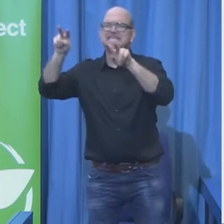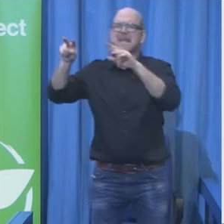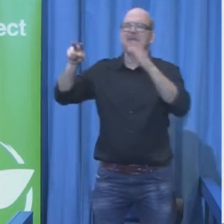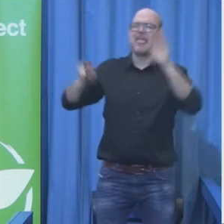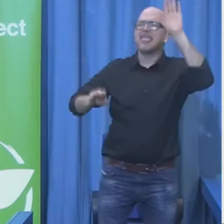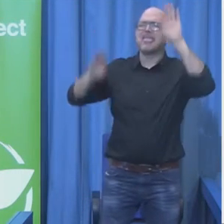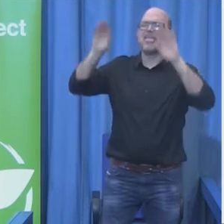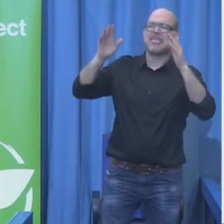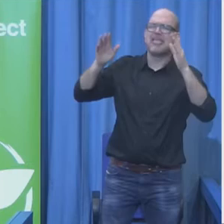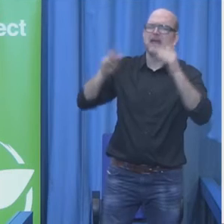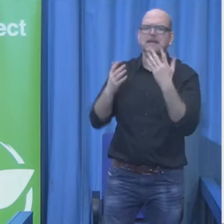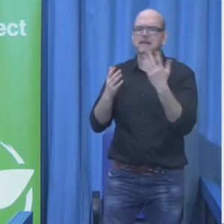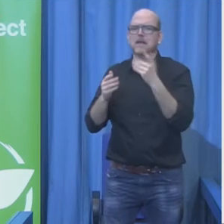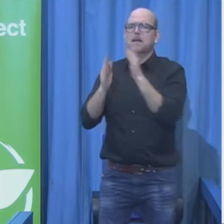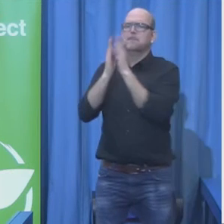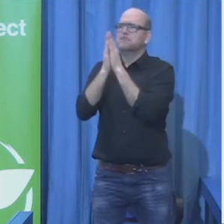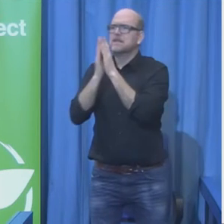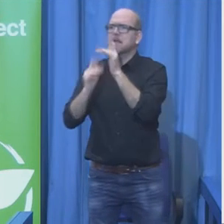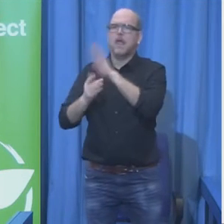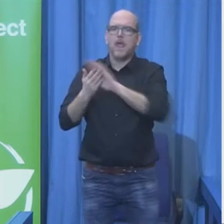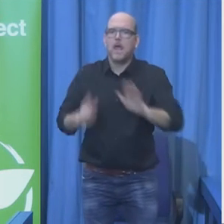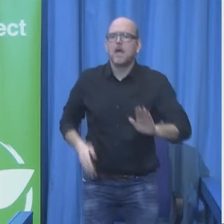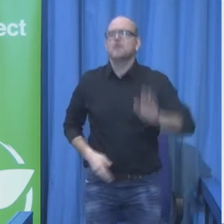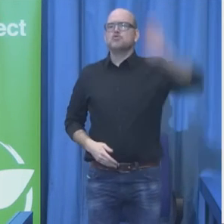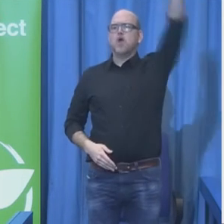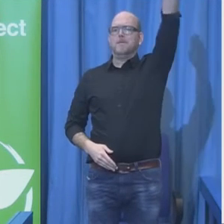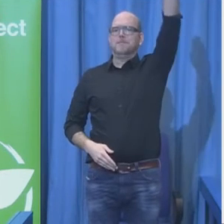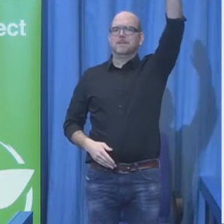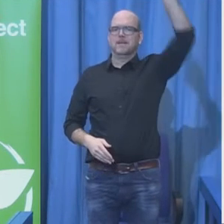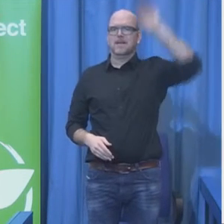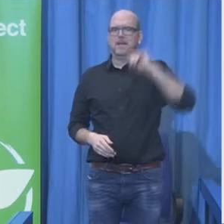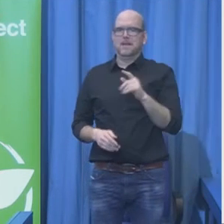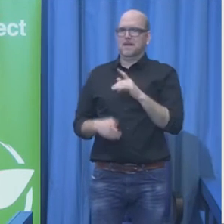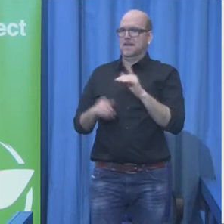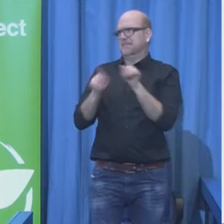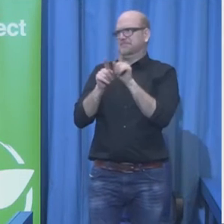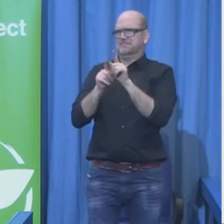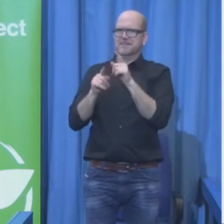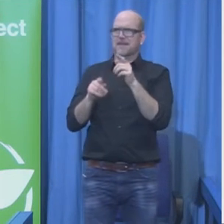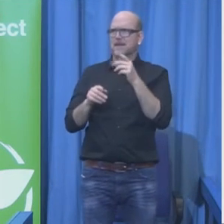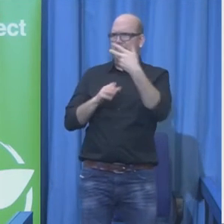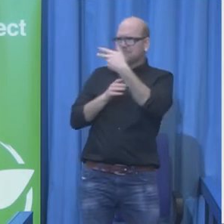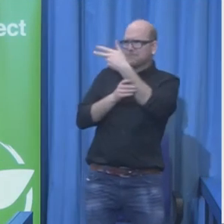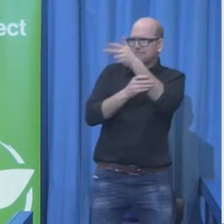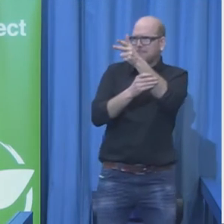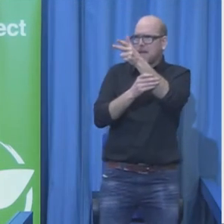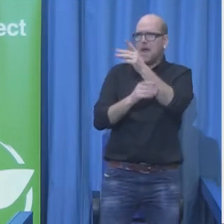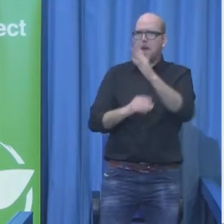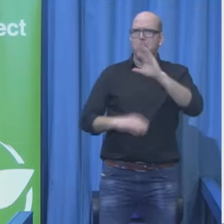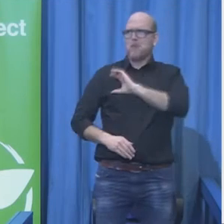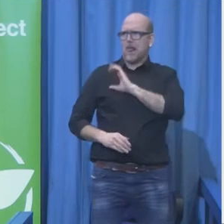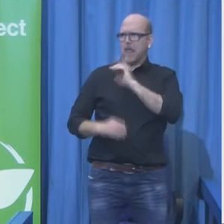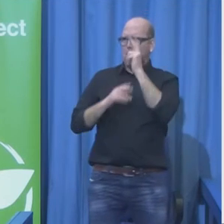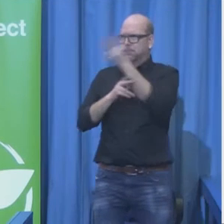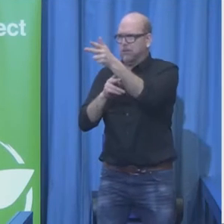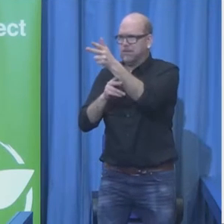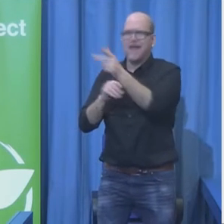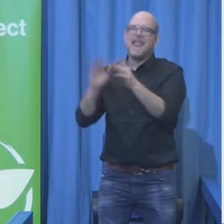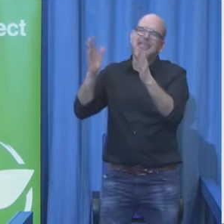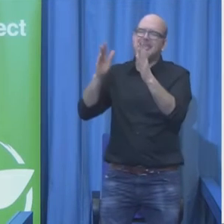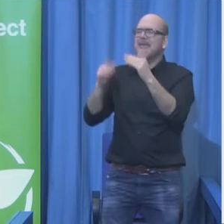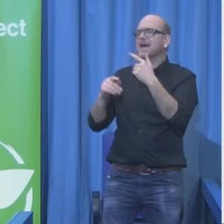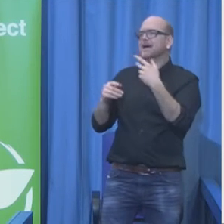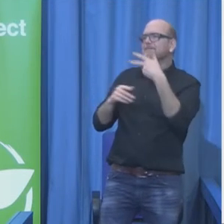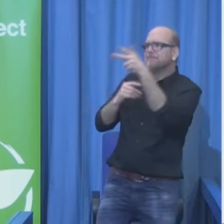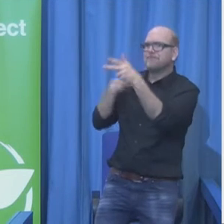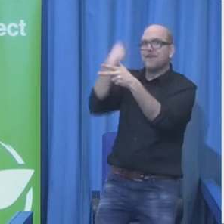police. But I can see a few hands over here, and I guess somebody has a microphone, which I don't know. Ah,